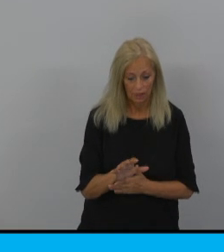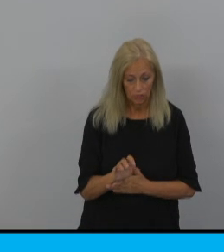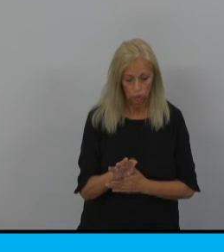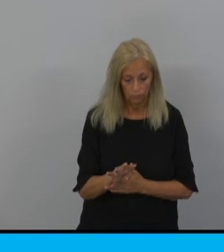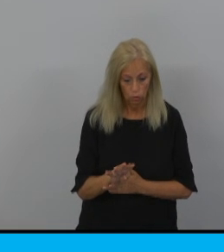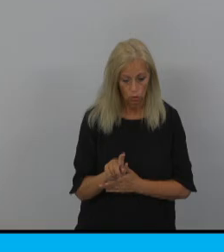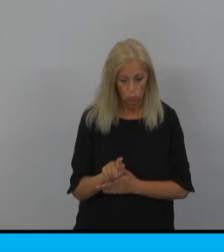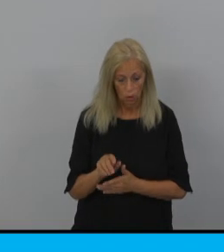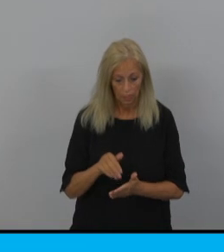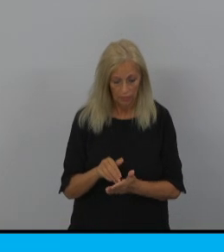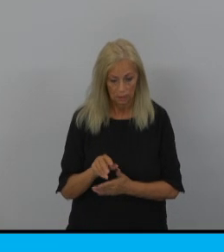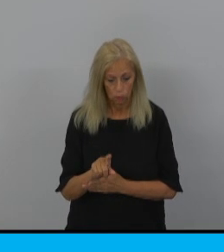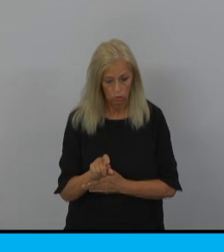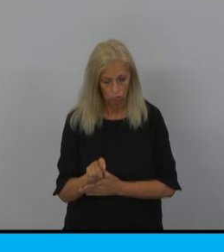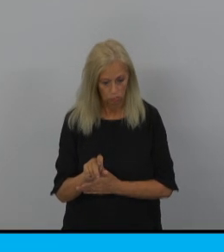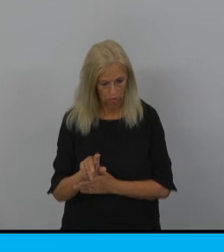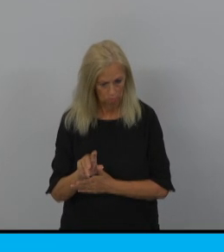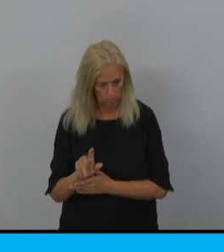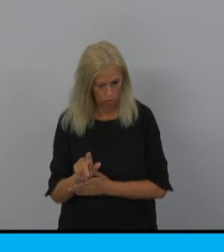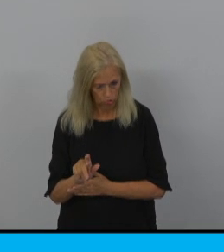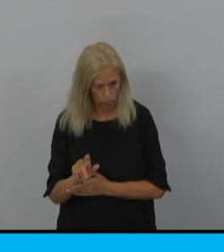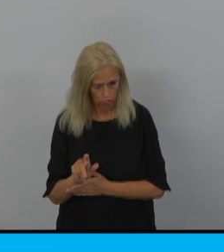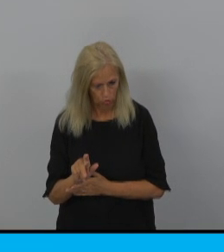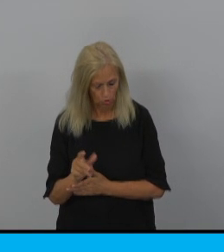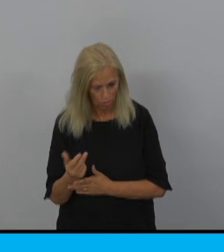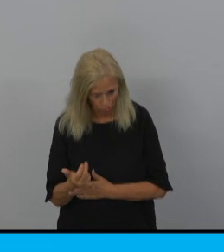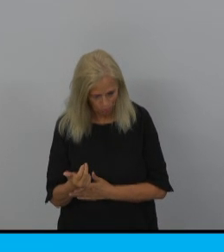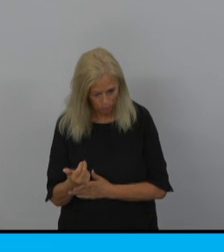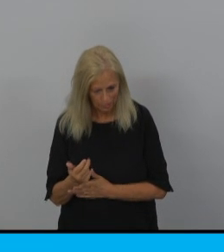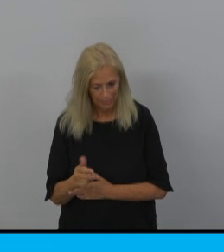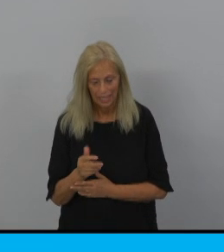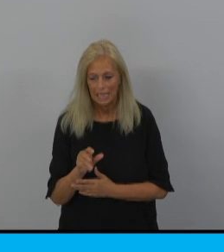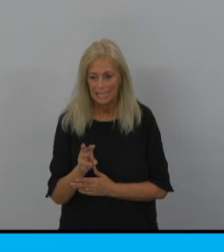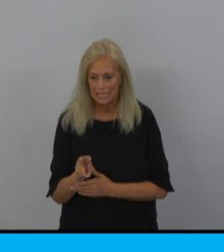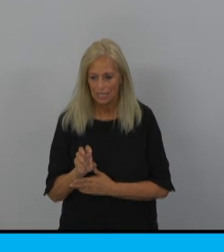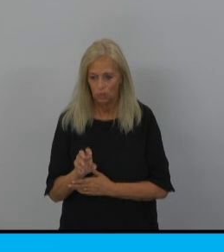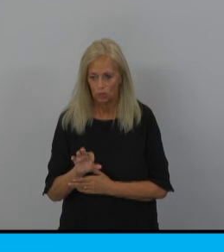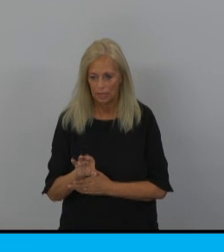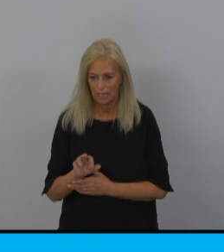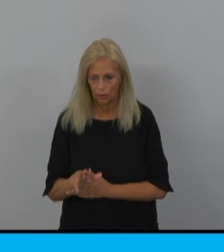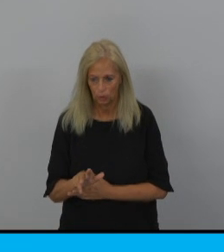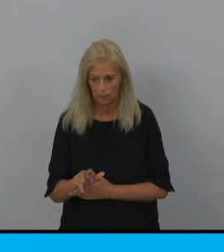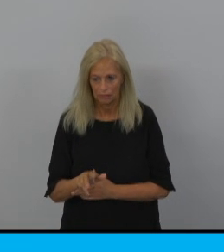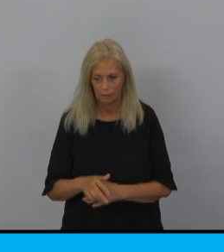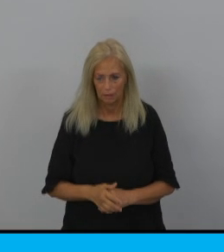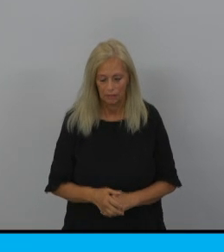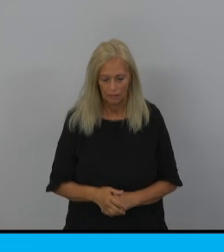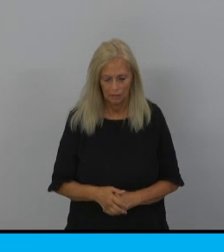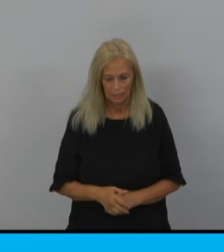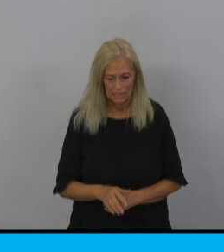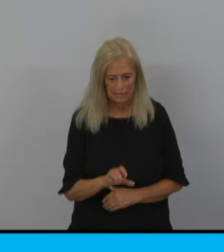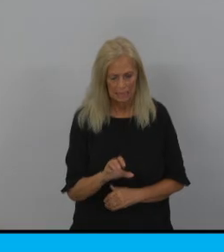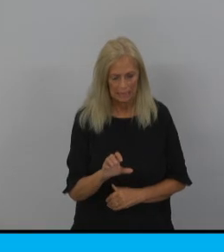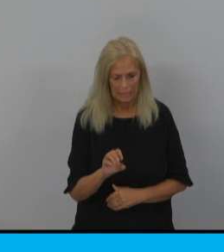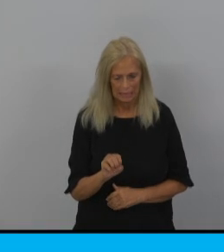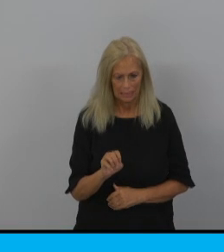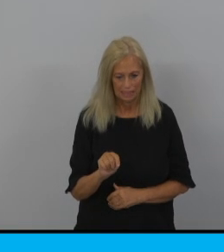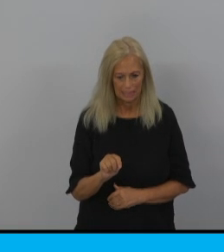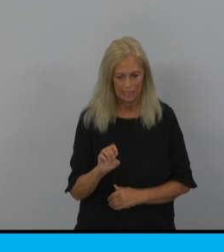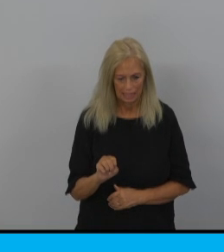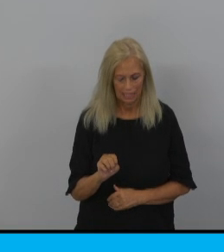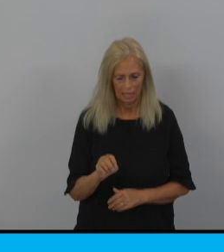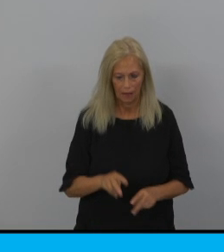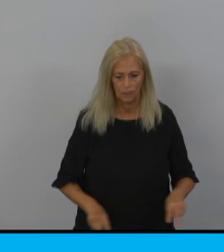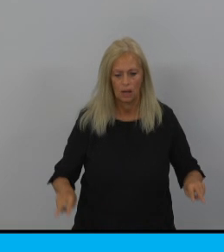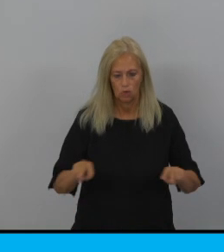$8,541,113 and $693. That's like I said, that's our what we call the CPTD values.